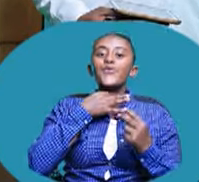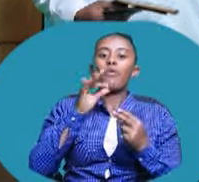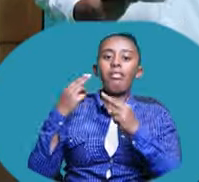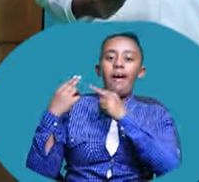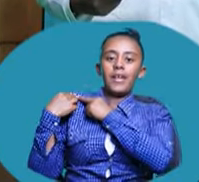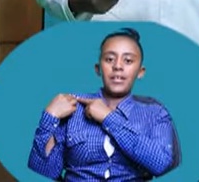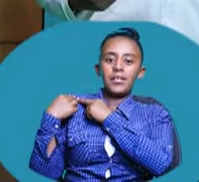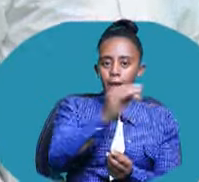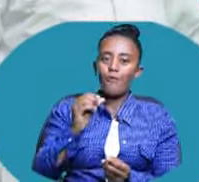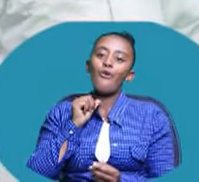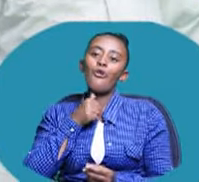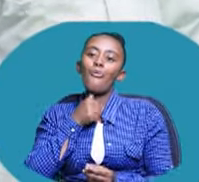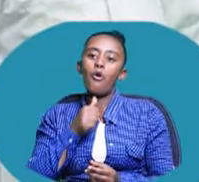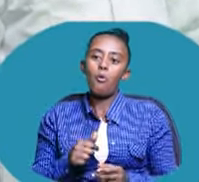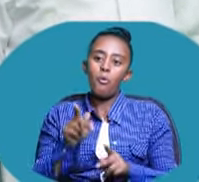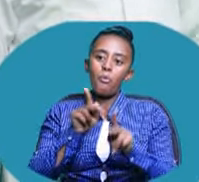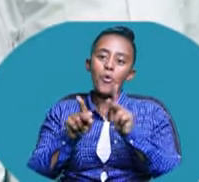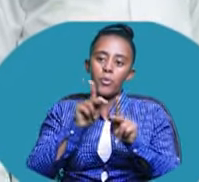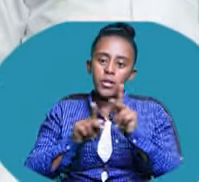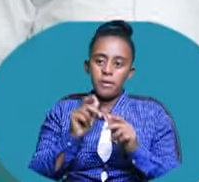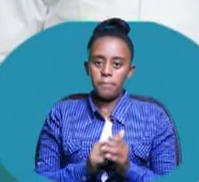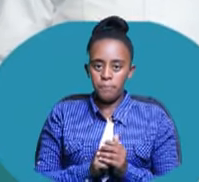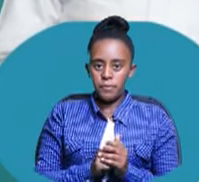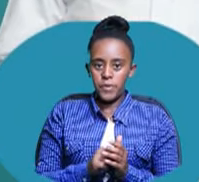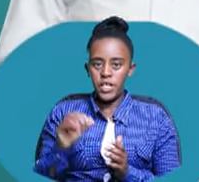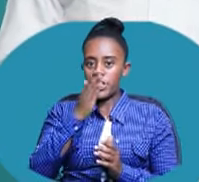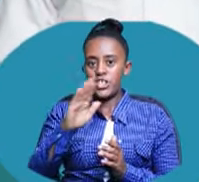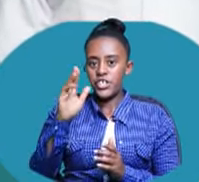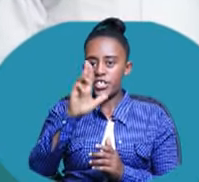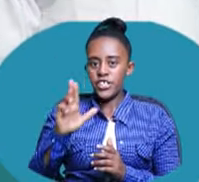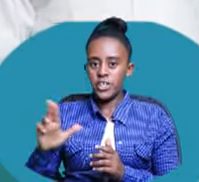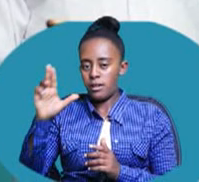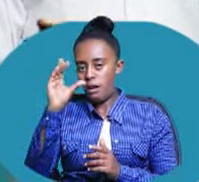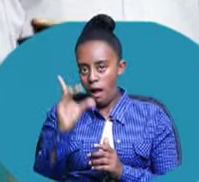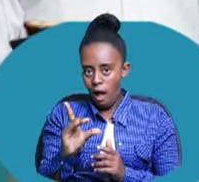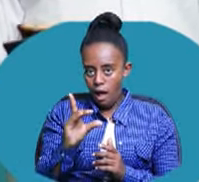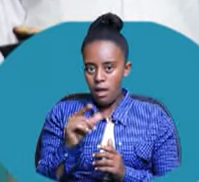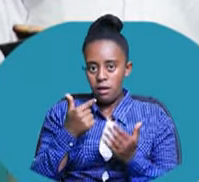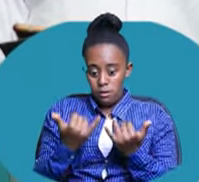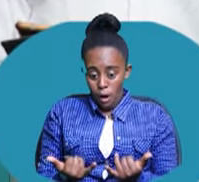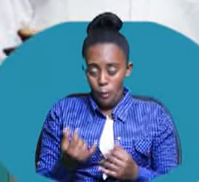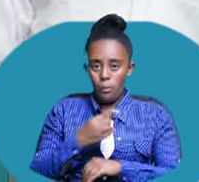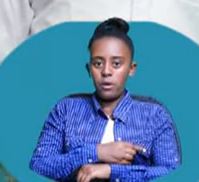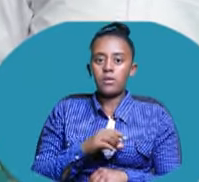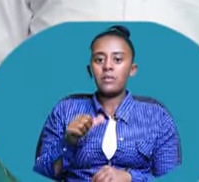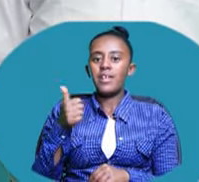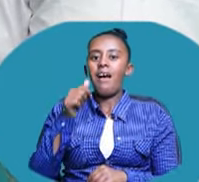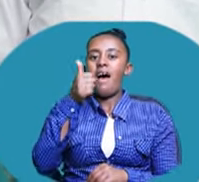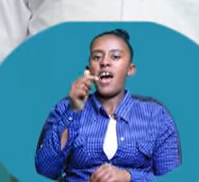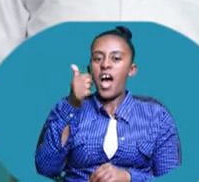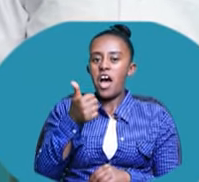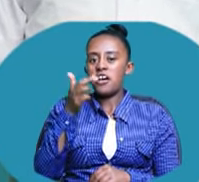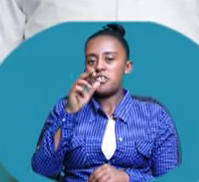the title of Garad. The other one, Sultanate of Shirka. This Sultanate nowadays found in the RC